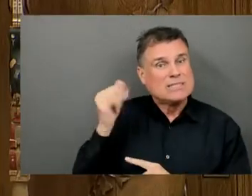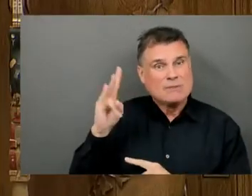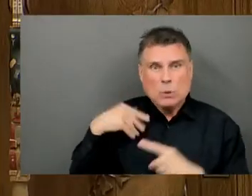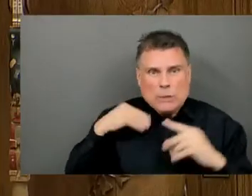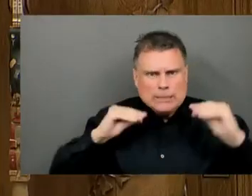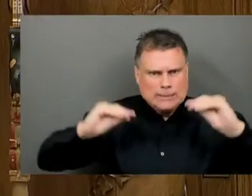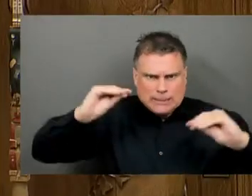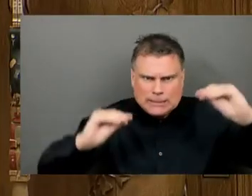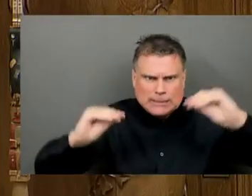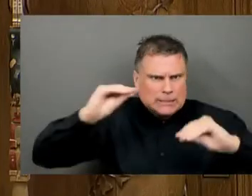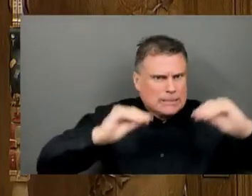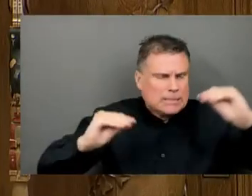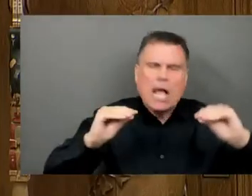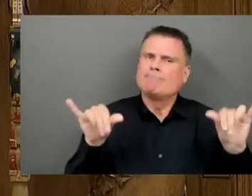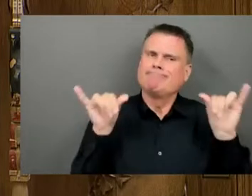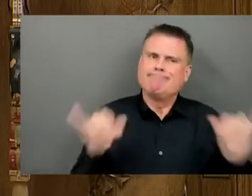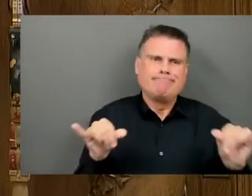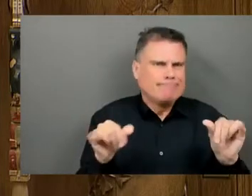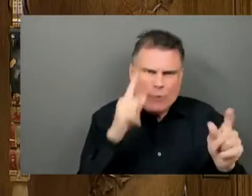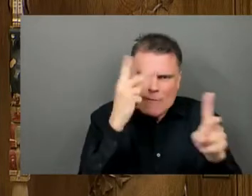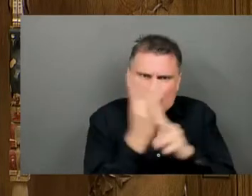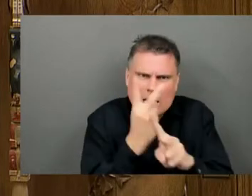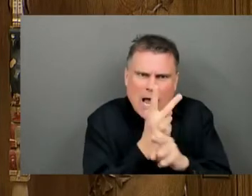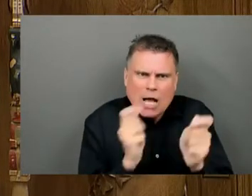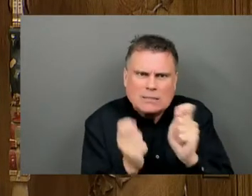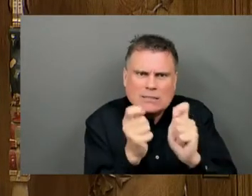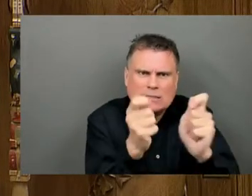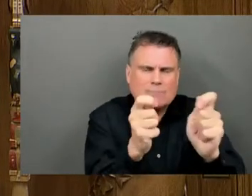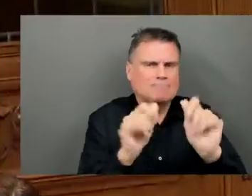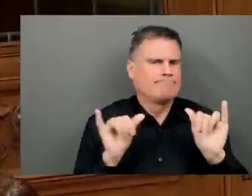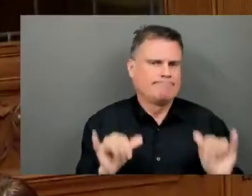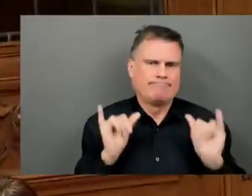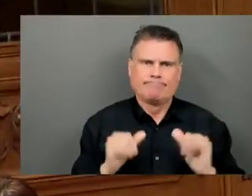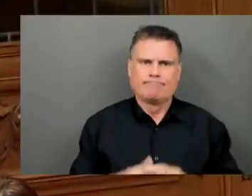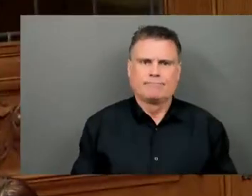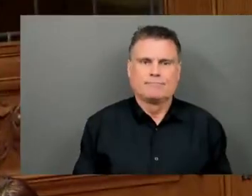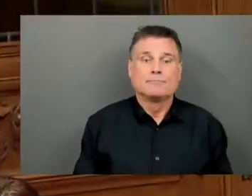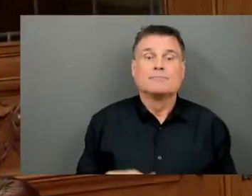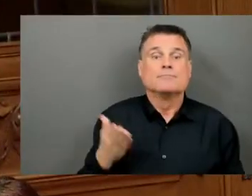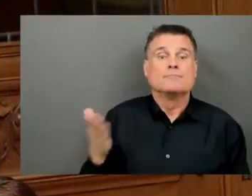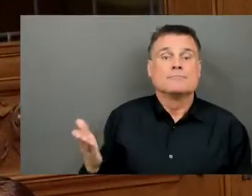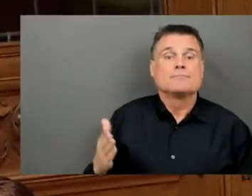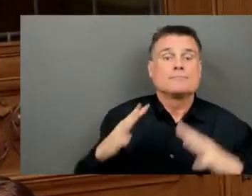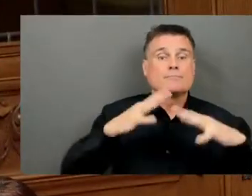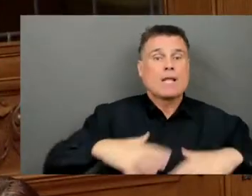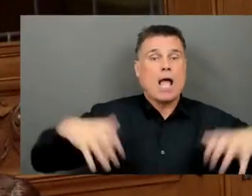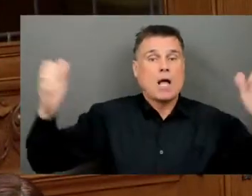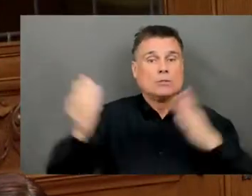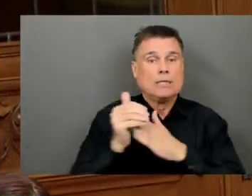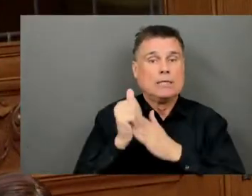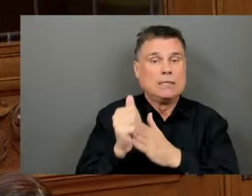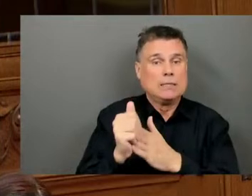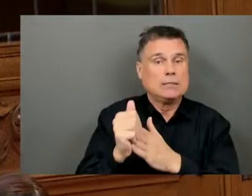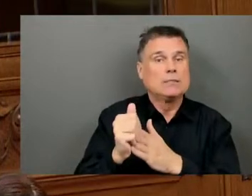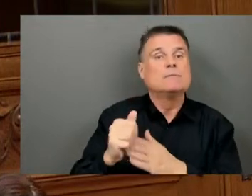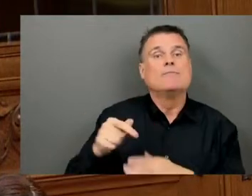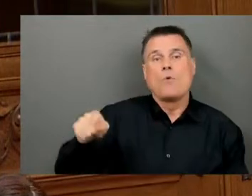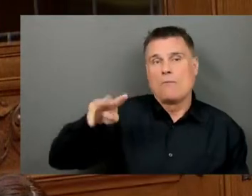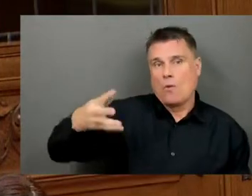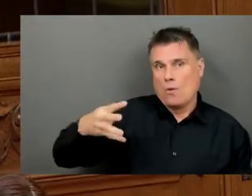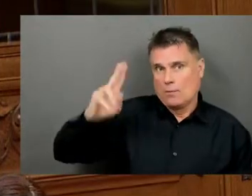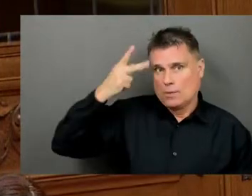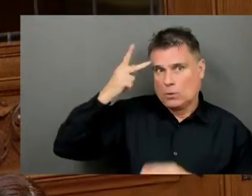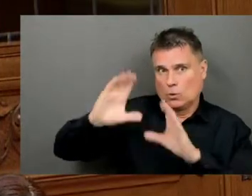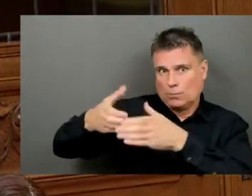House Leader of the Fourth Party. Thank you very much, Mr. Speaker. Under the decriminalization and safe supply policies of